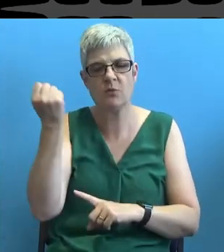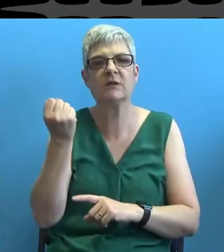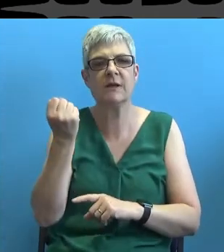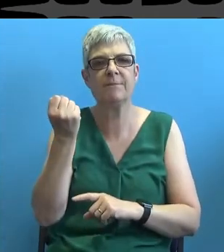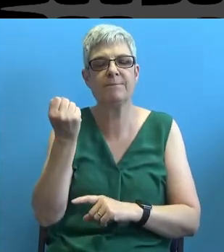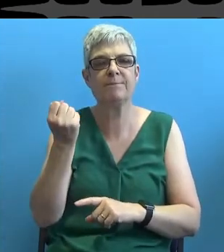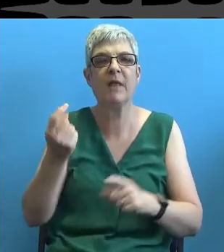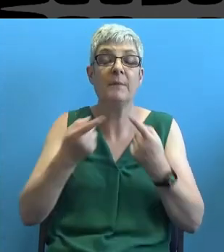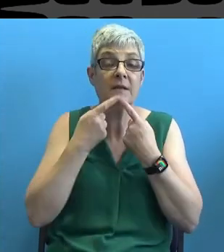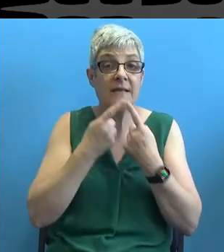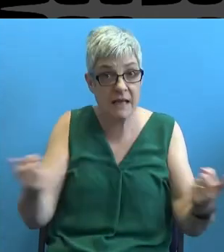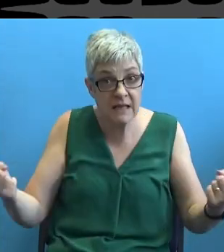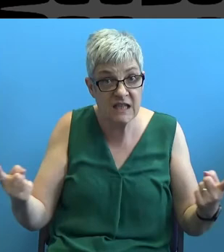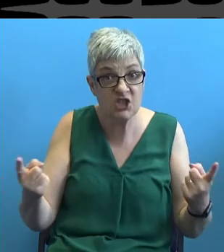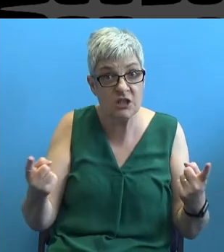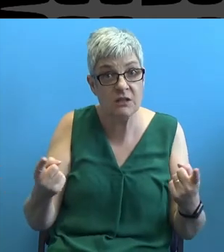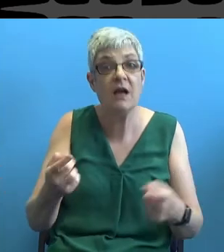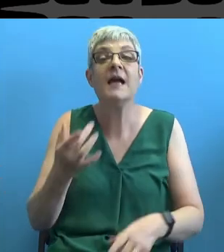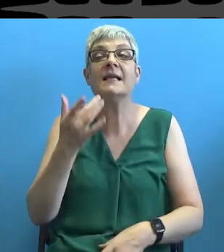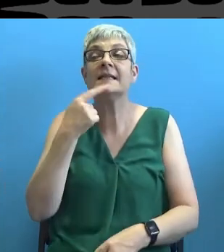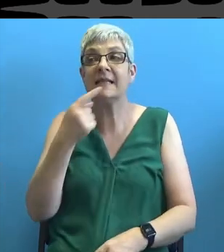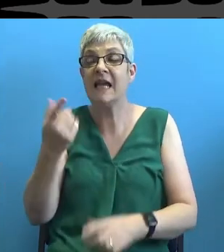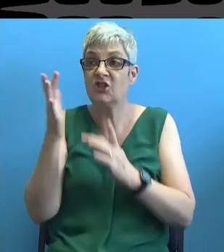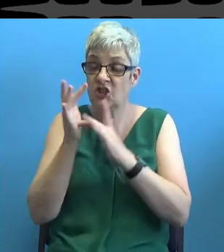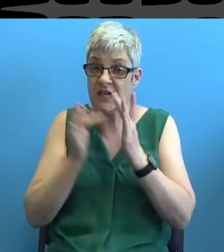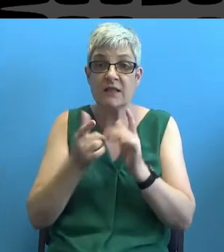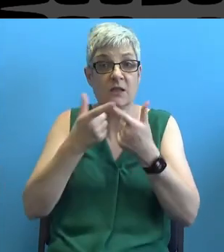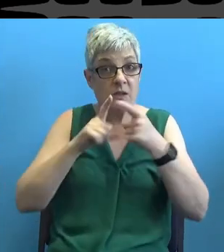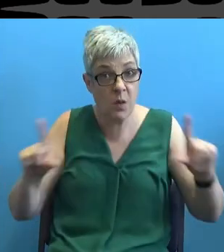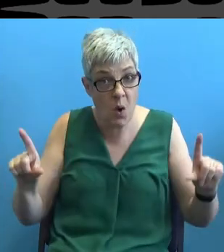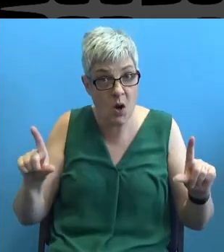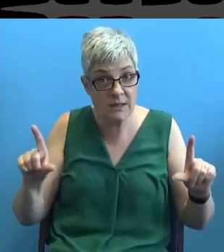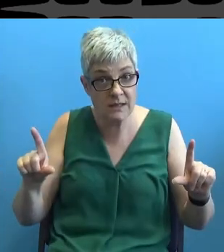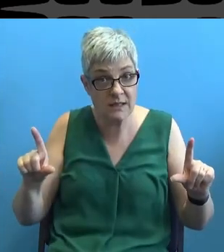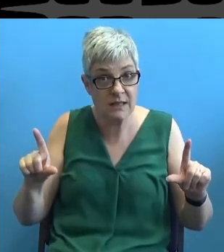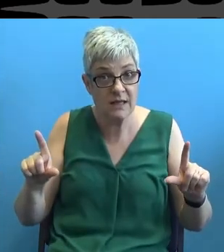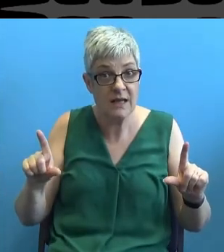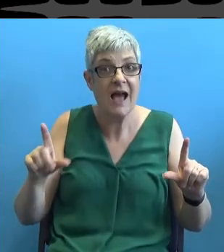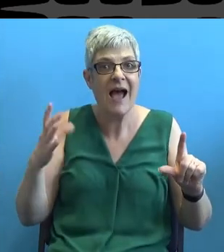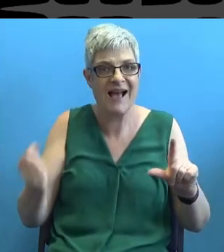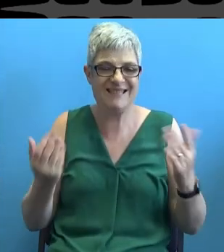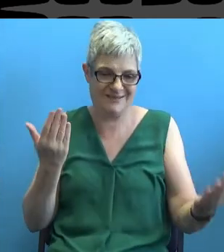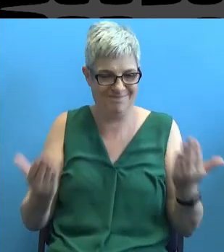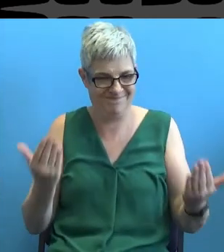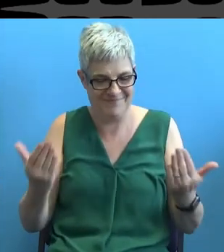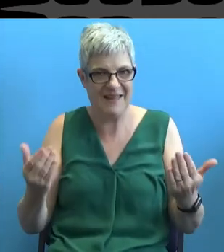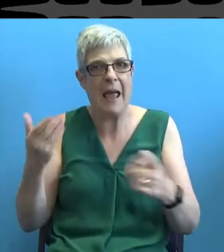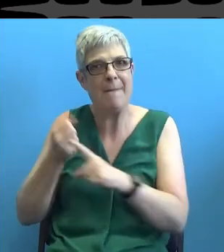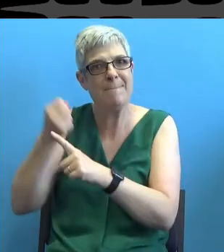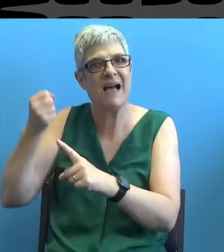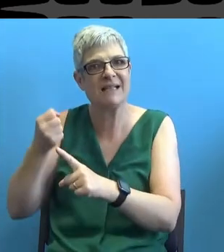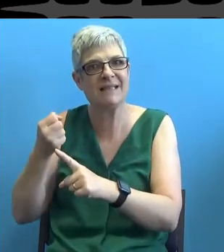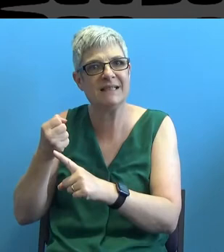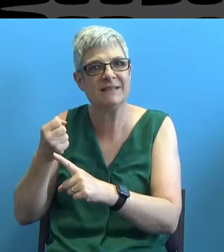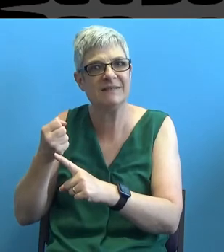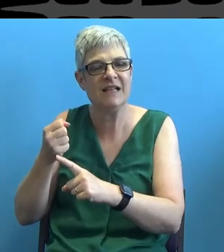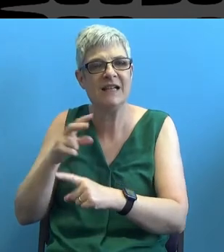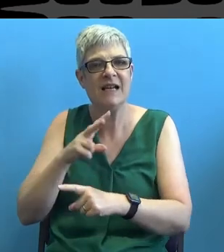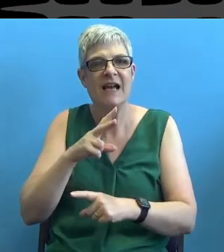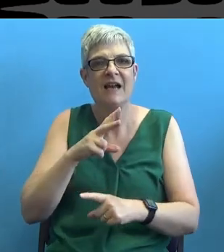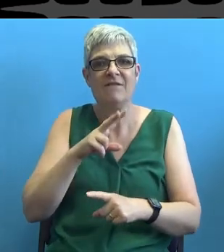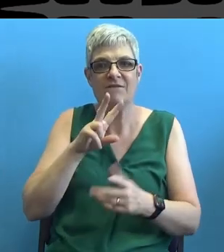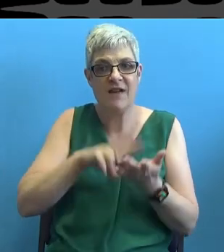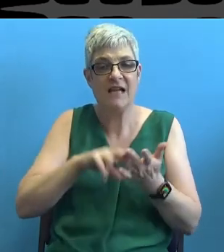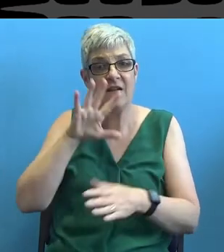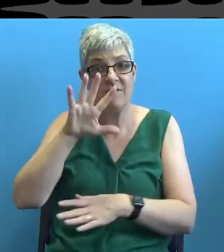But that declaration to say that Jesus is Lord had a corresponding impact, says Paul, in the second half of verse